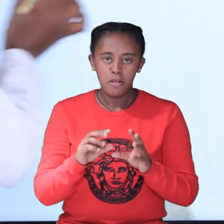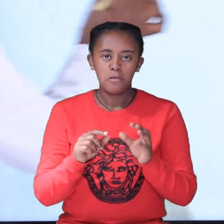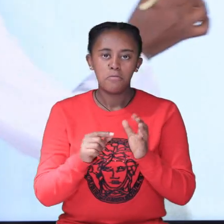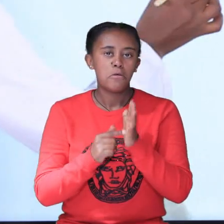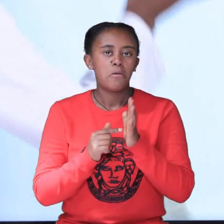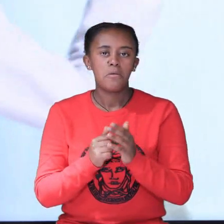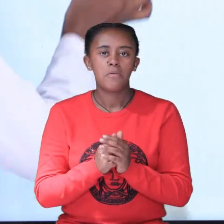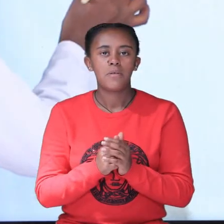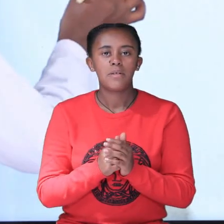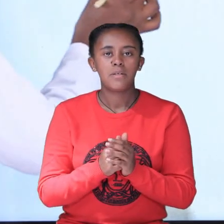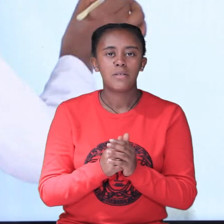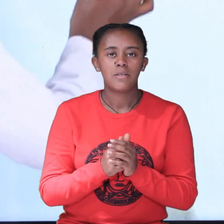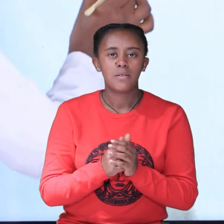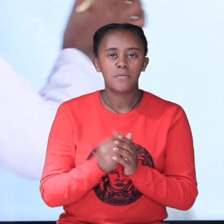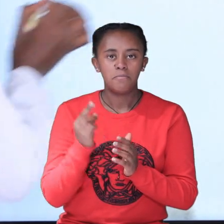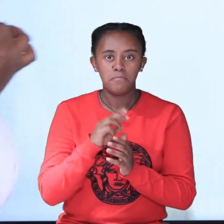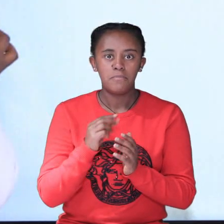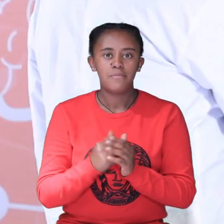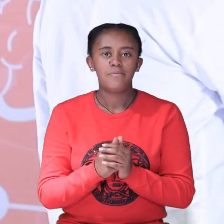like this.